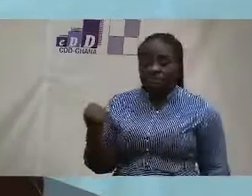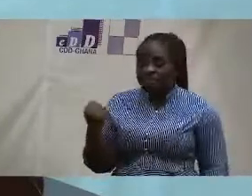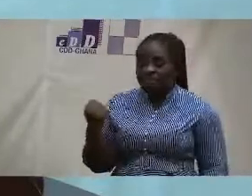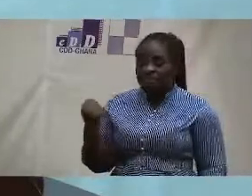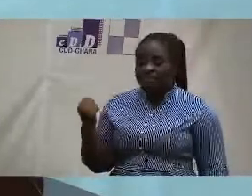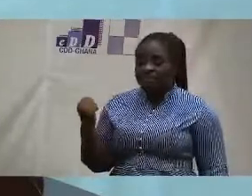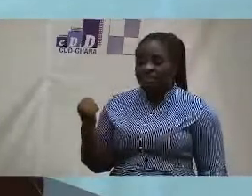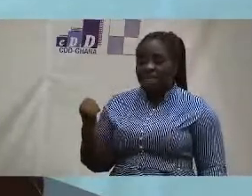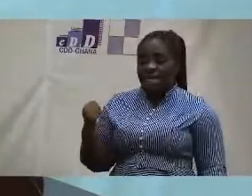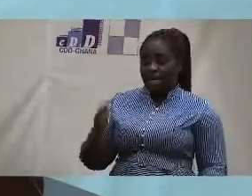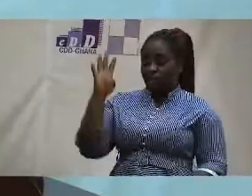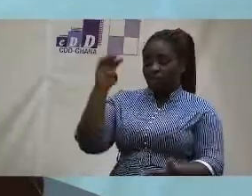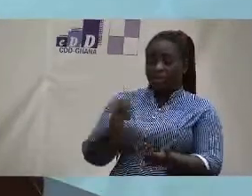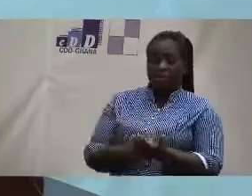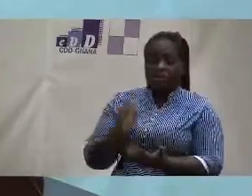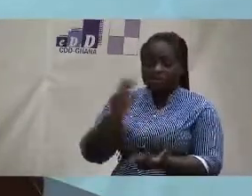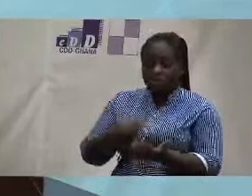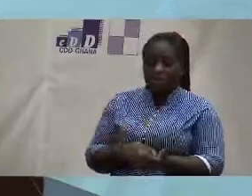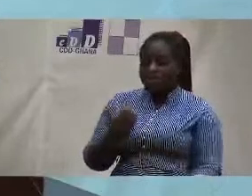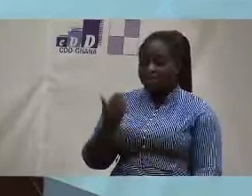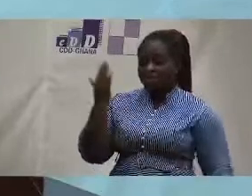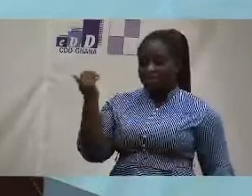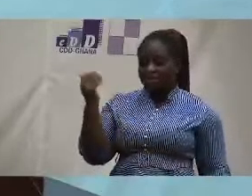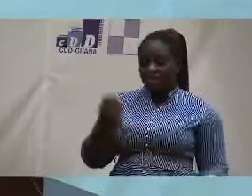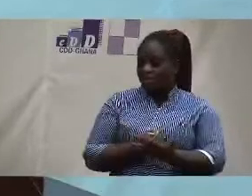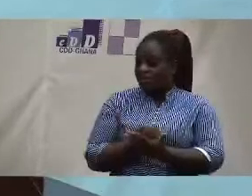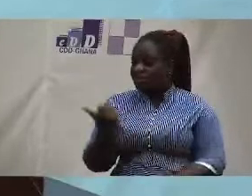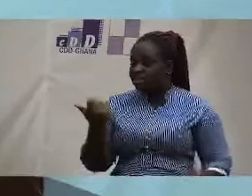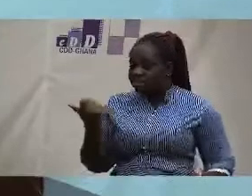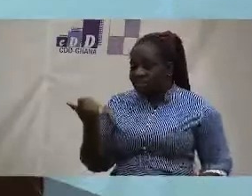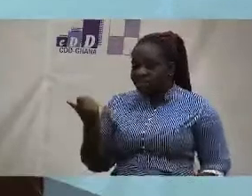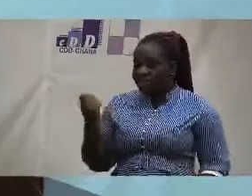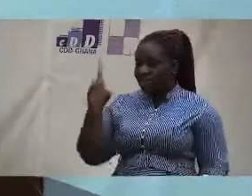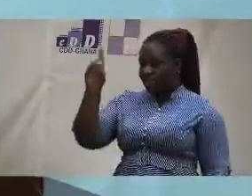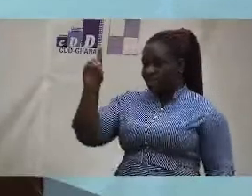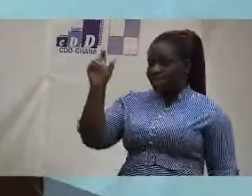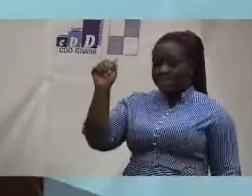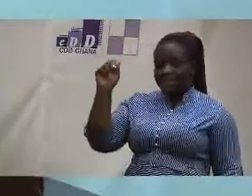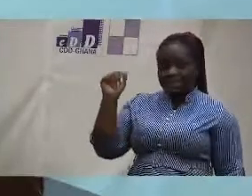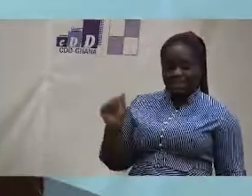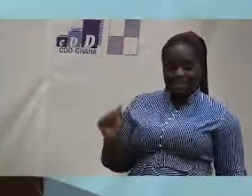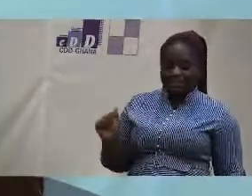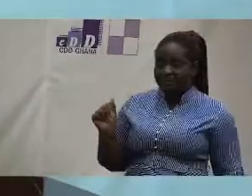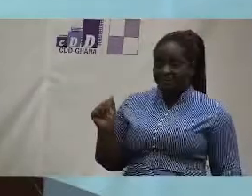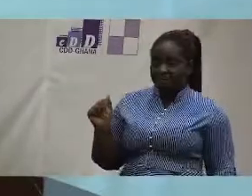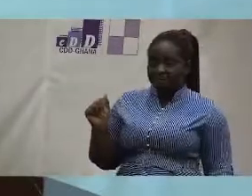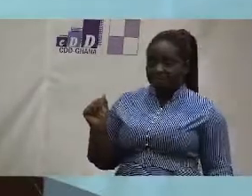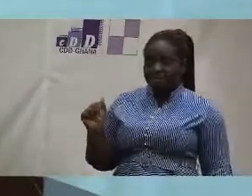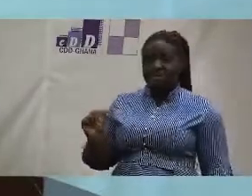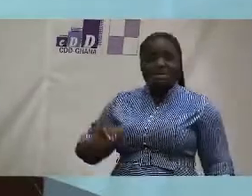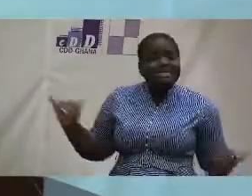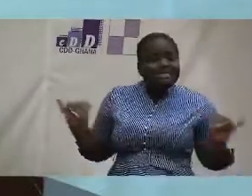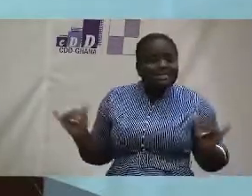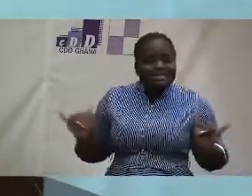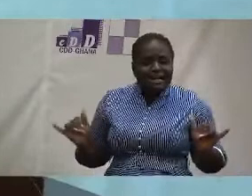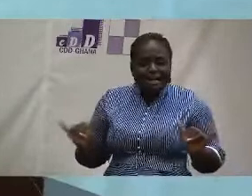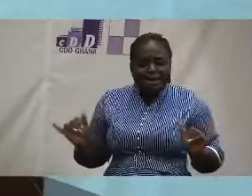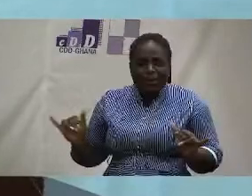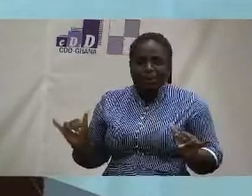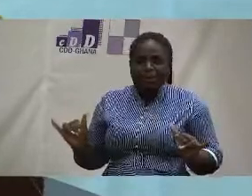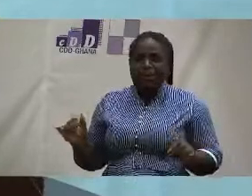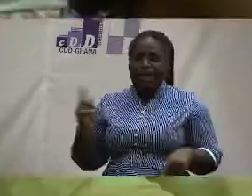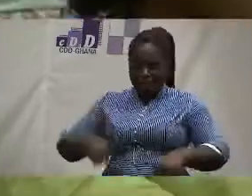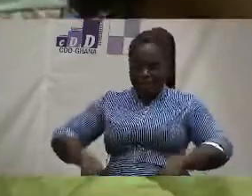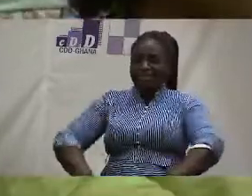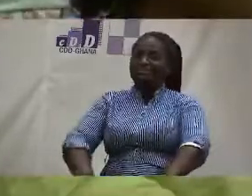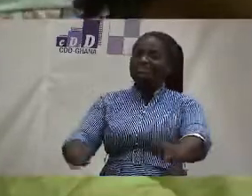and in 2015 rejected the Colonel Dindere coup d'etat and his RSP, were the same who were on